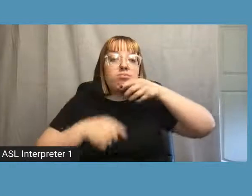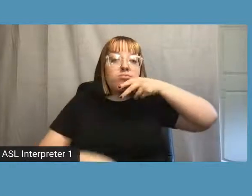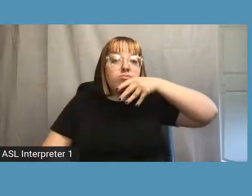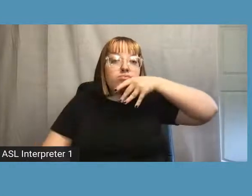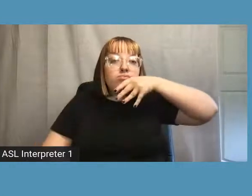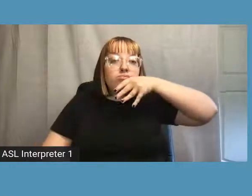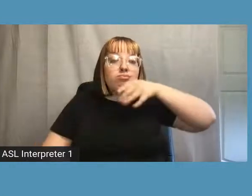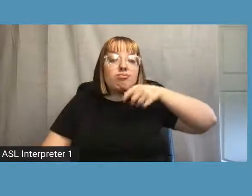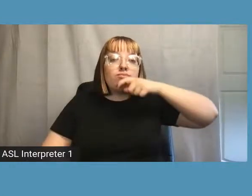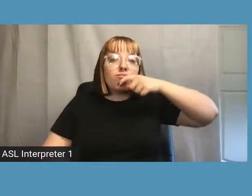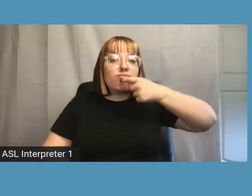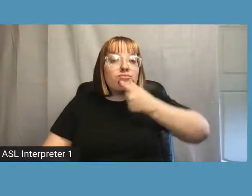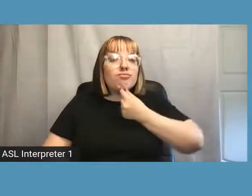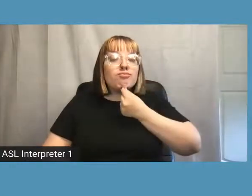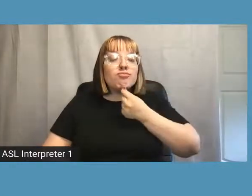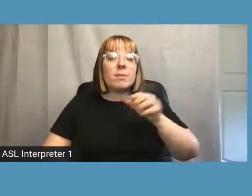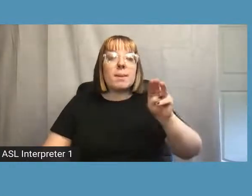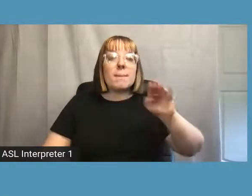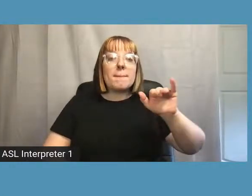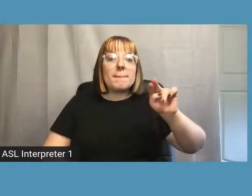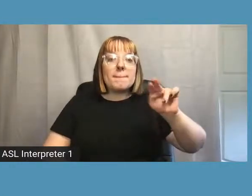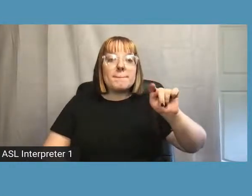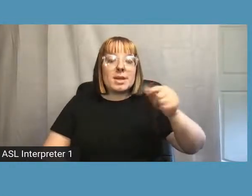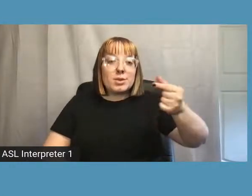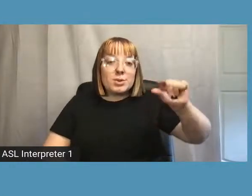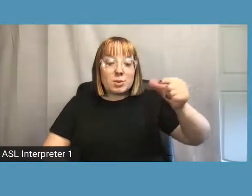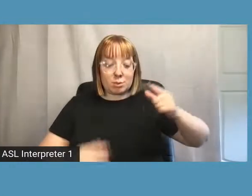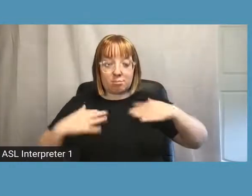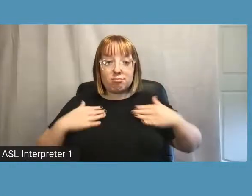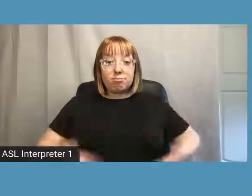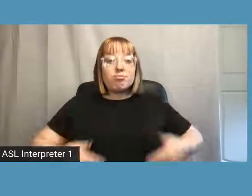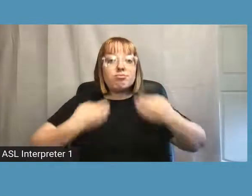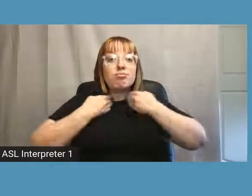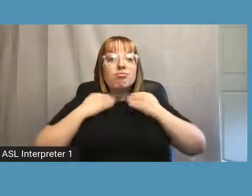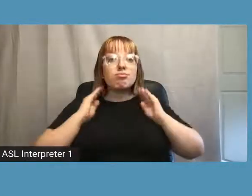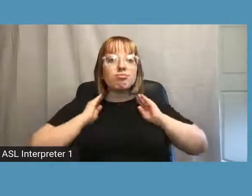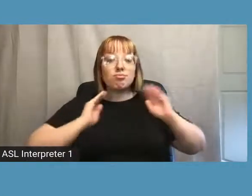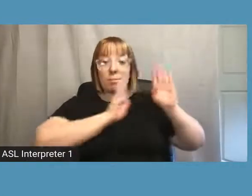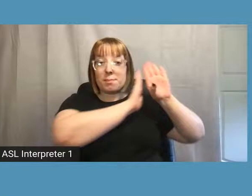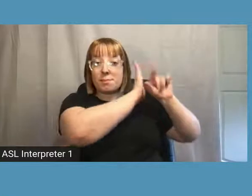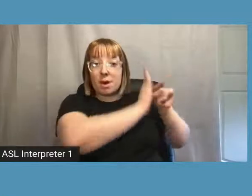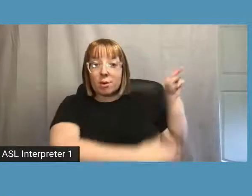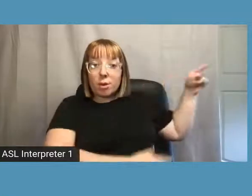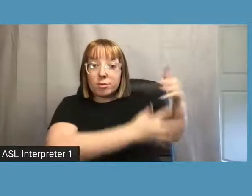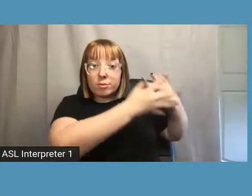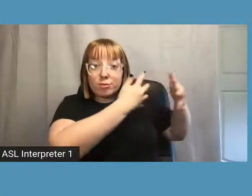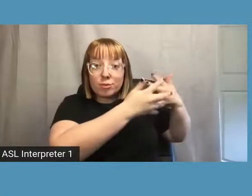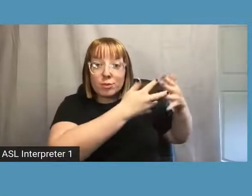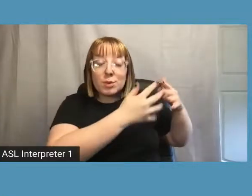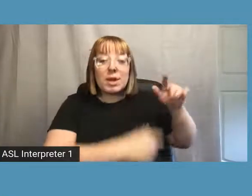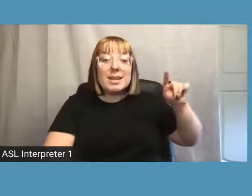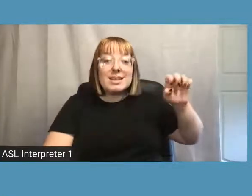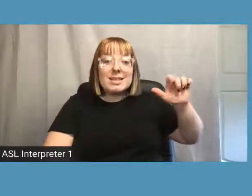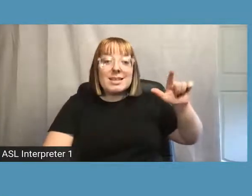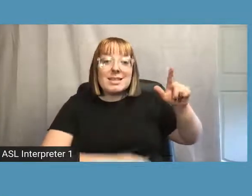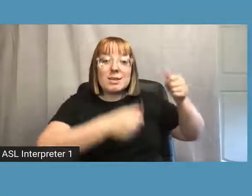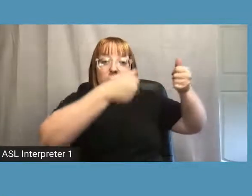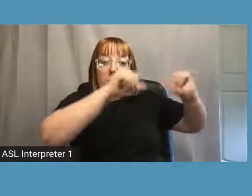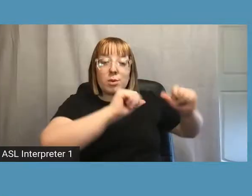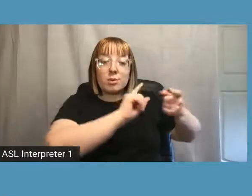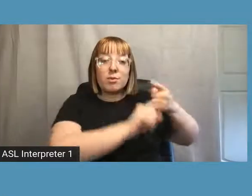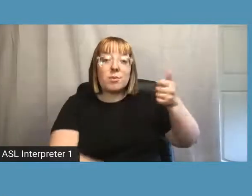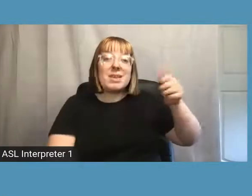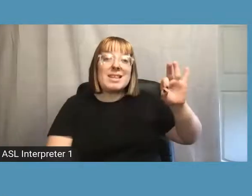green polo shirt today. In the background, there's a gray wall with a teal poster from a 1982 Smithsonian